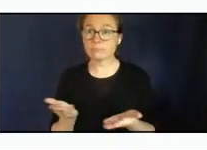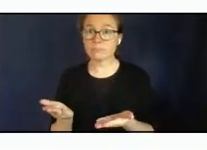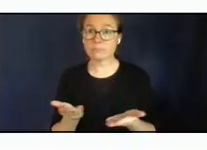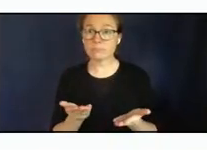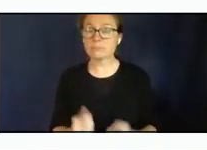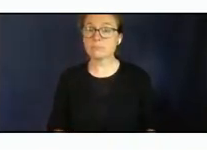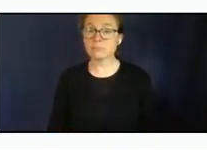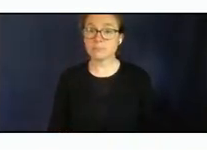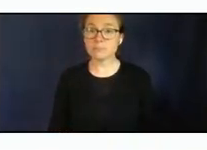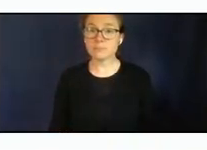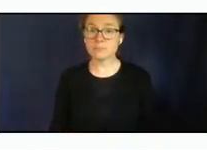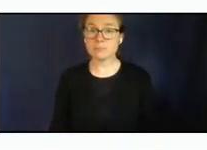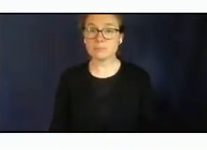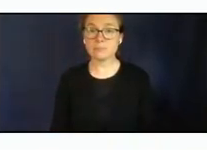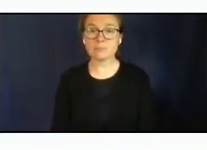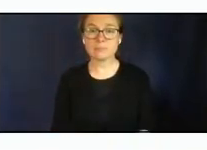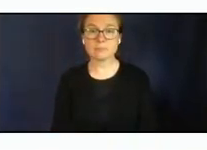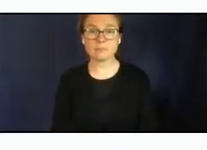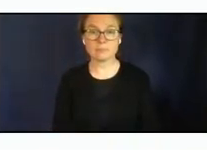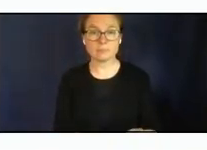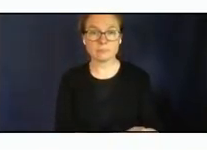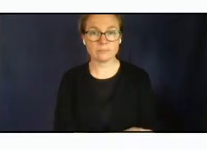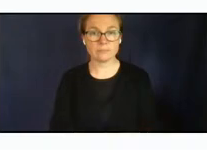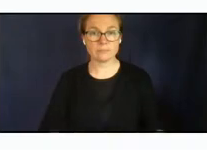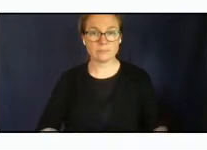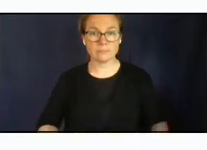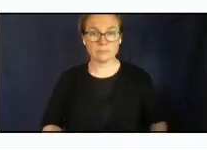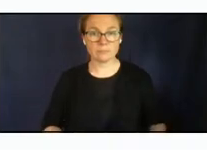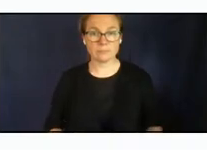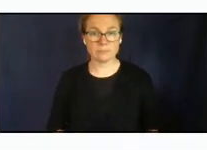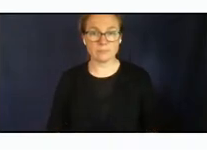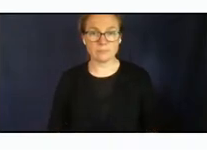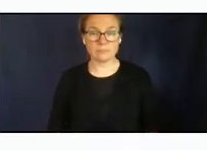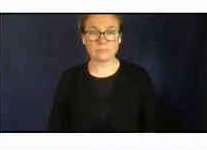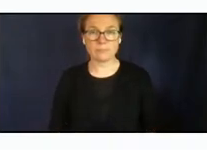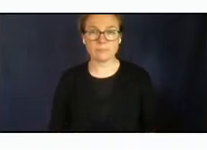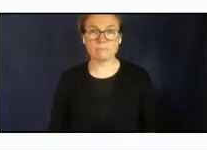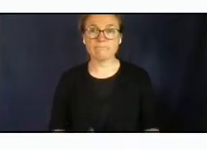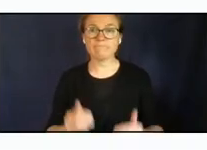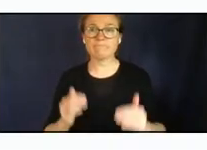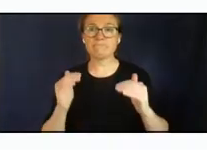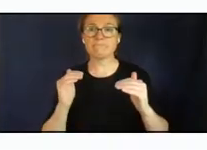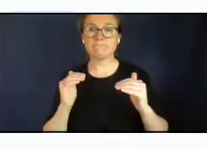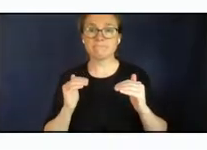go to a resolution number